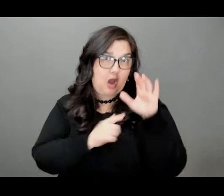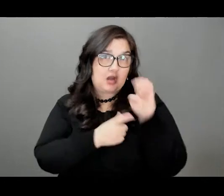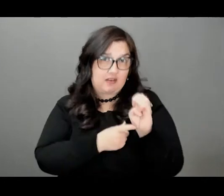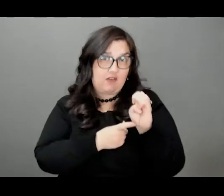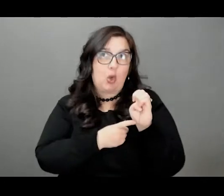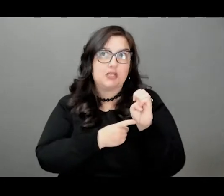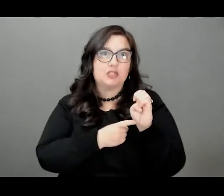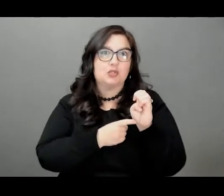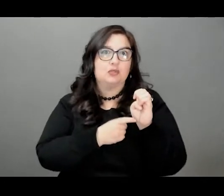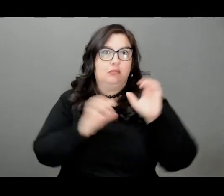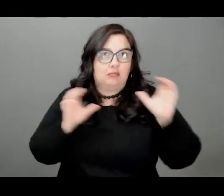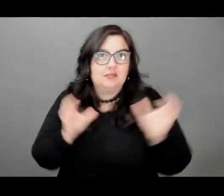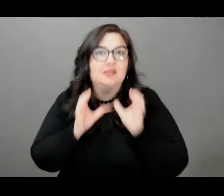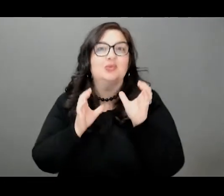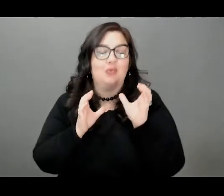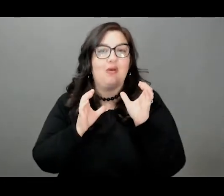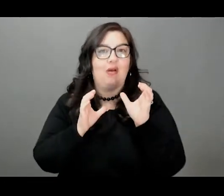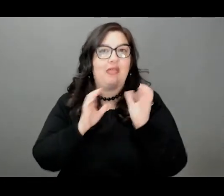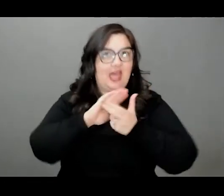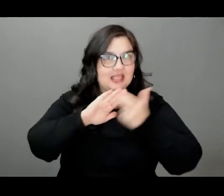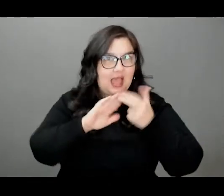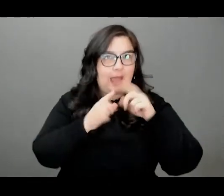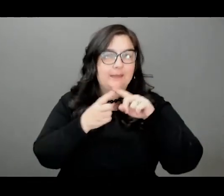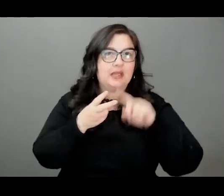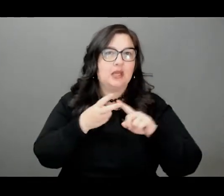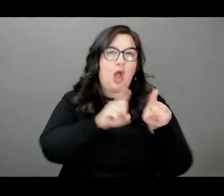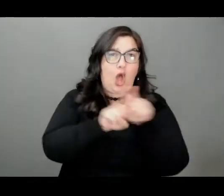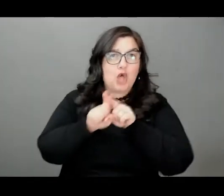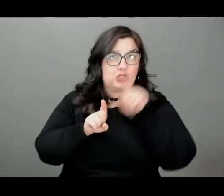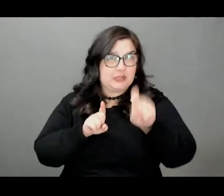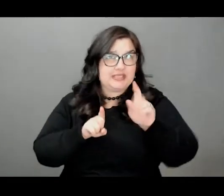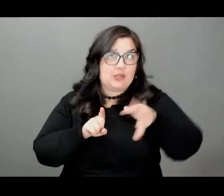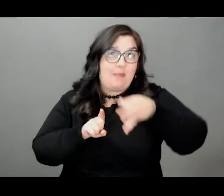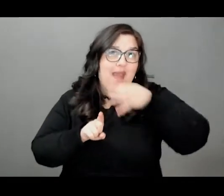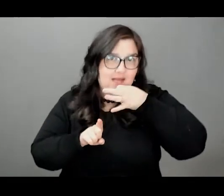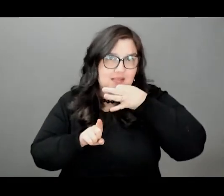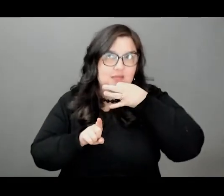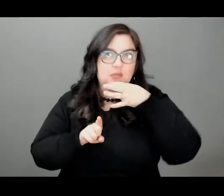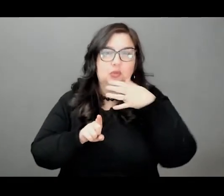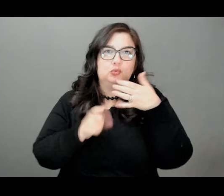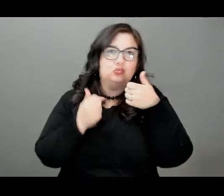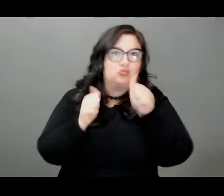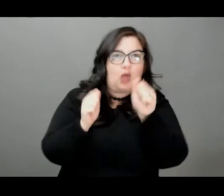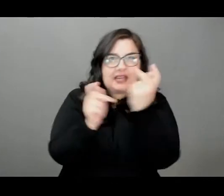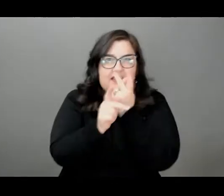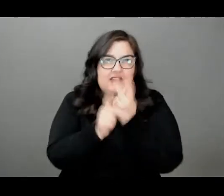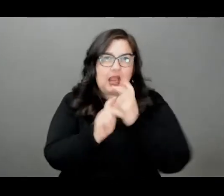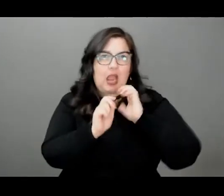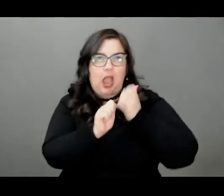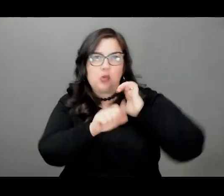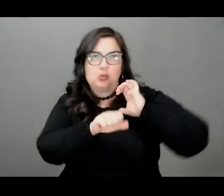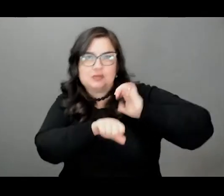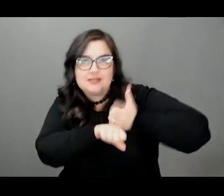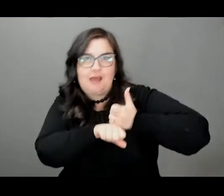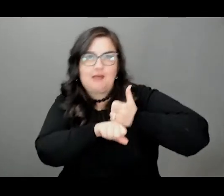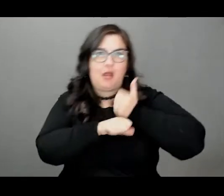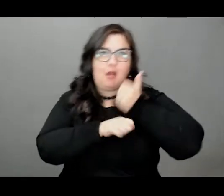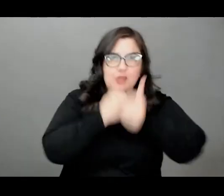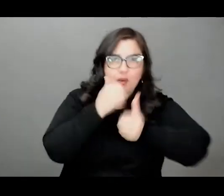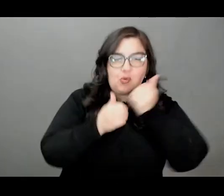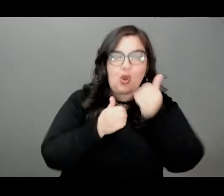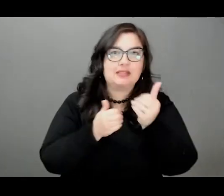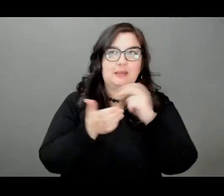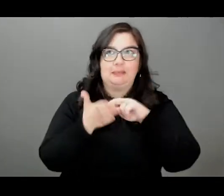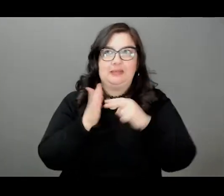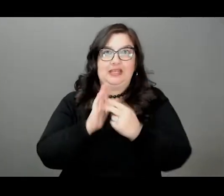said selecting a workforce to actually do the labeling, and it sounds like also I'm gonna need some experts to try to figure